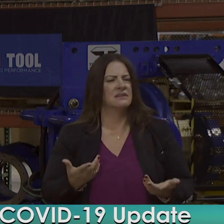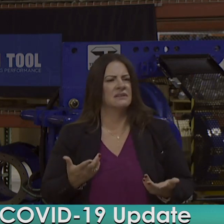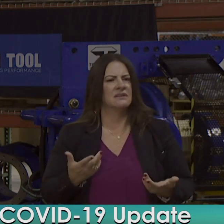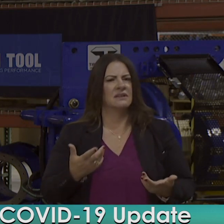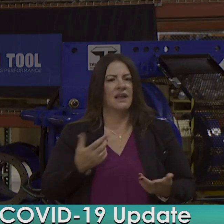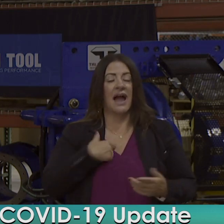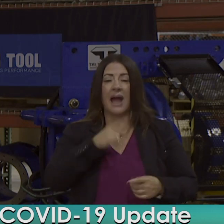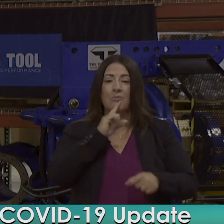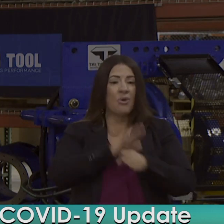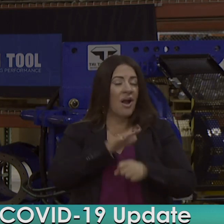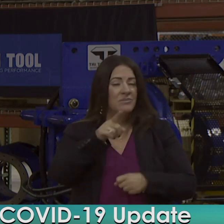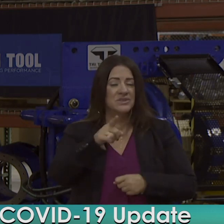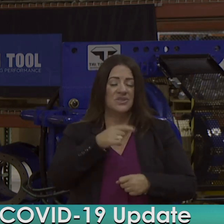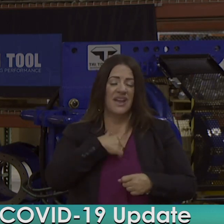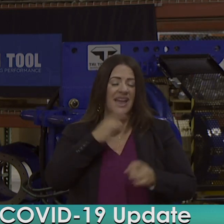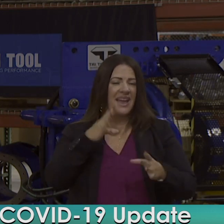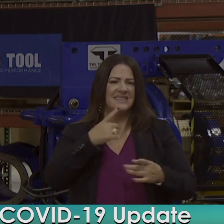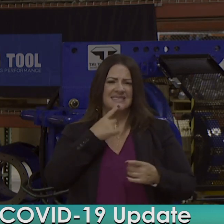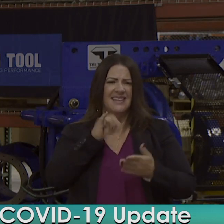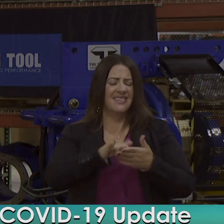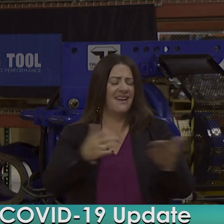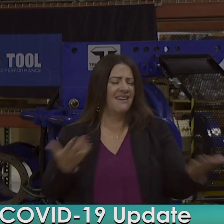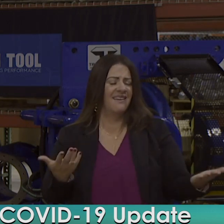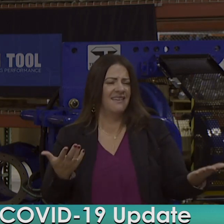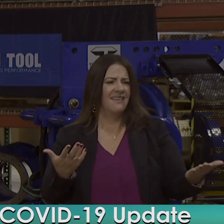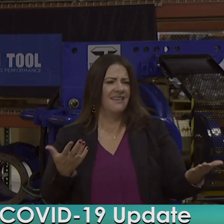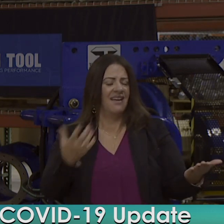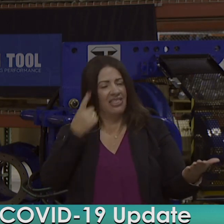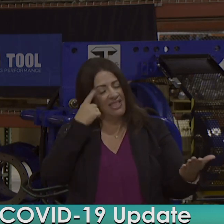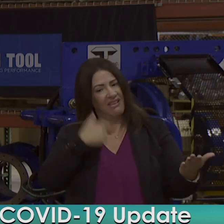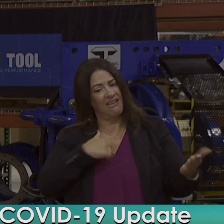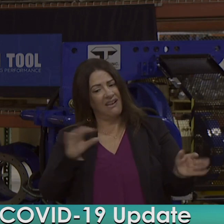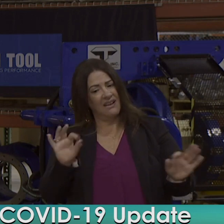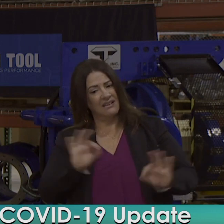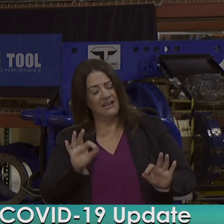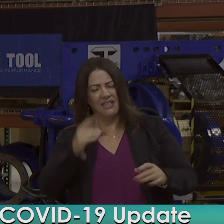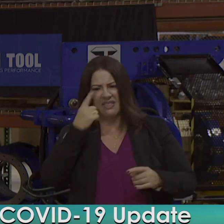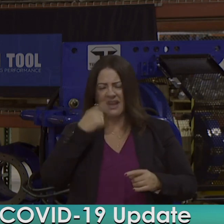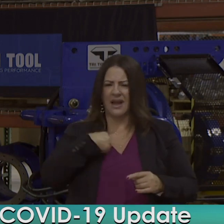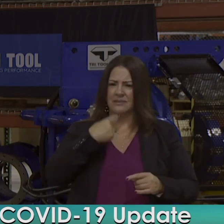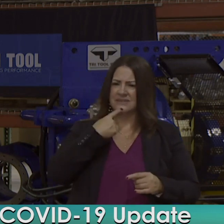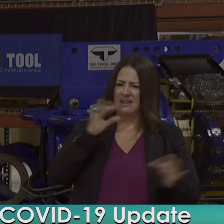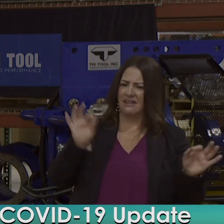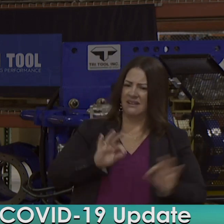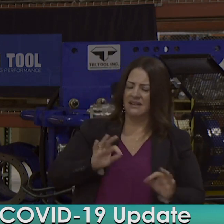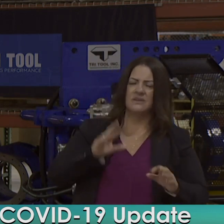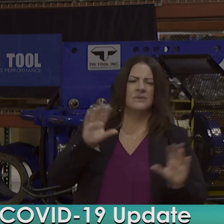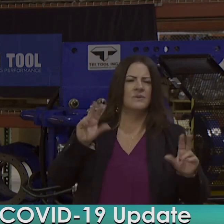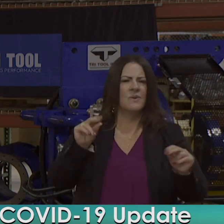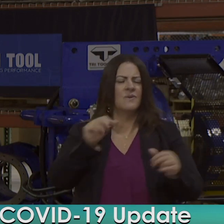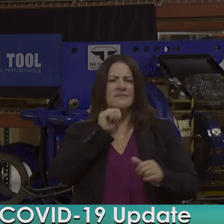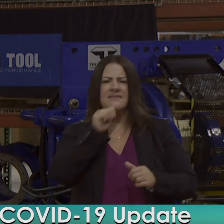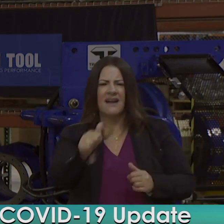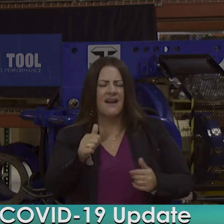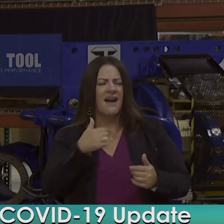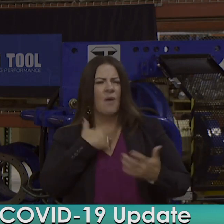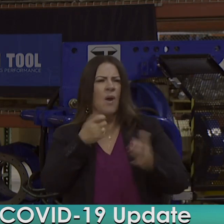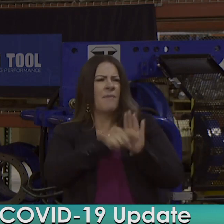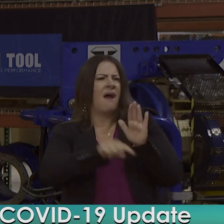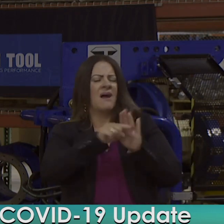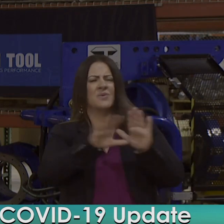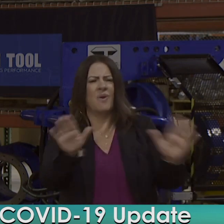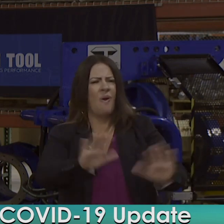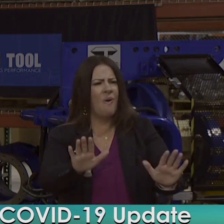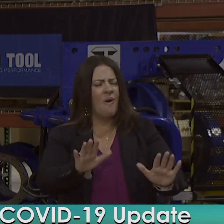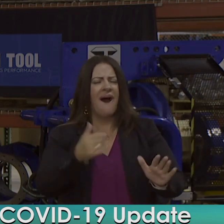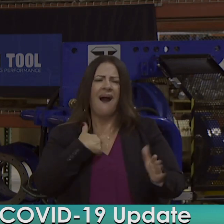mark my words, I don't say this lightly, I don't say this to be maudlin, I don't say this to portend any negativity. I want to